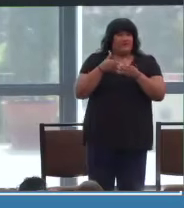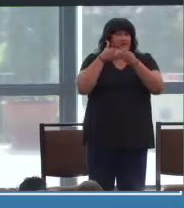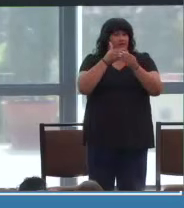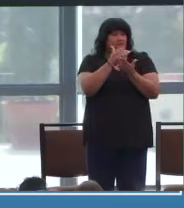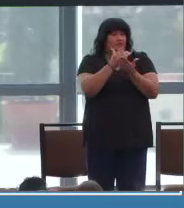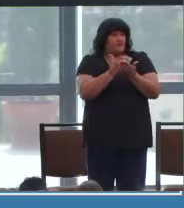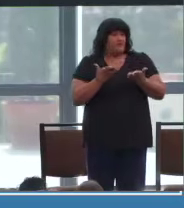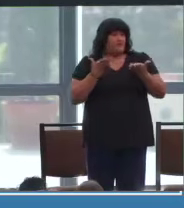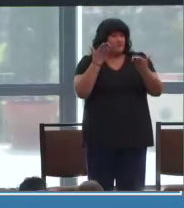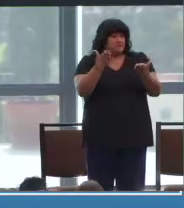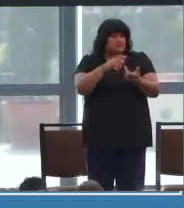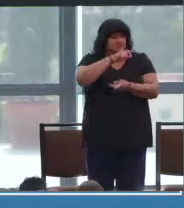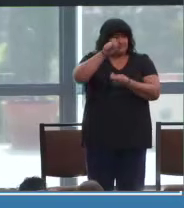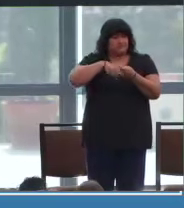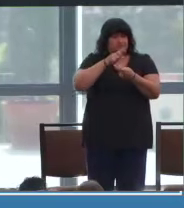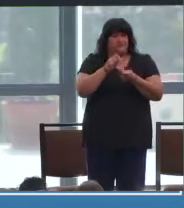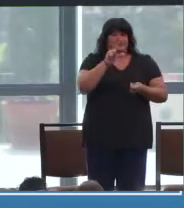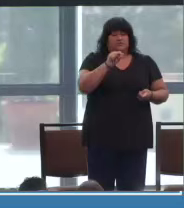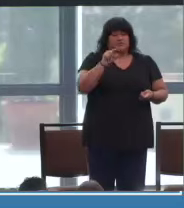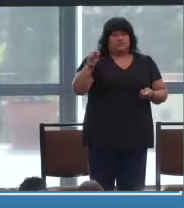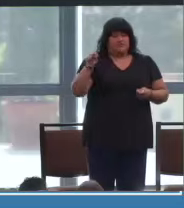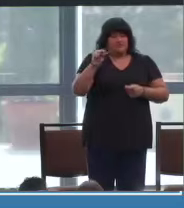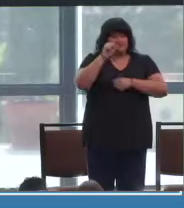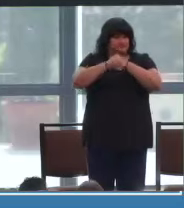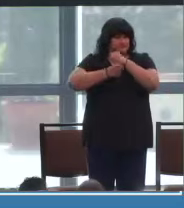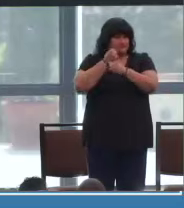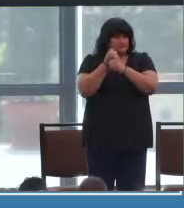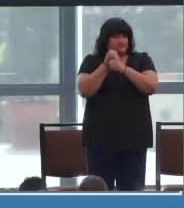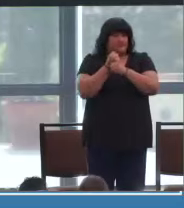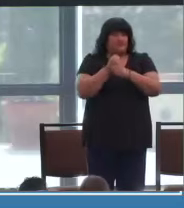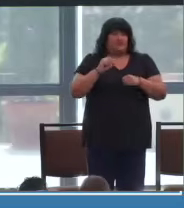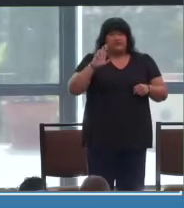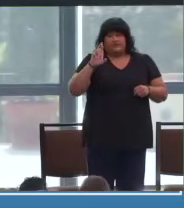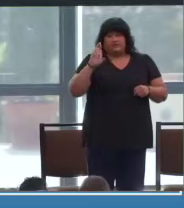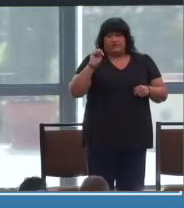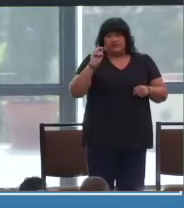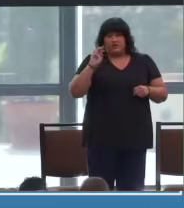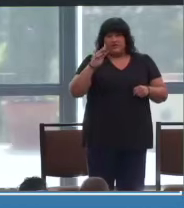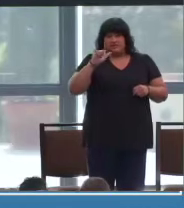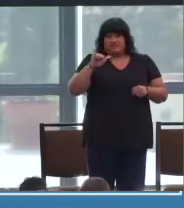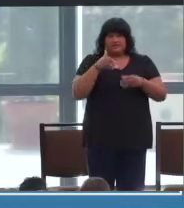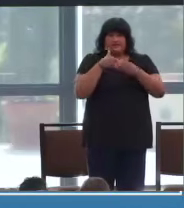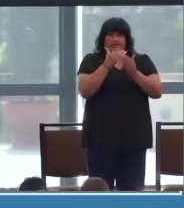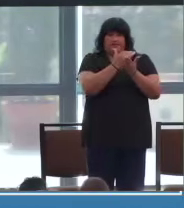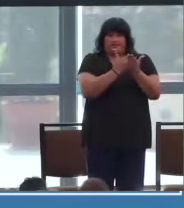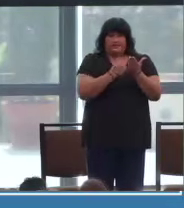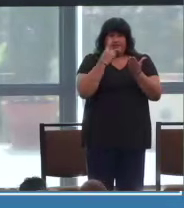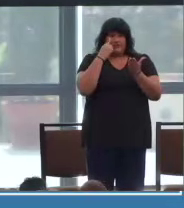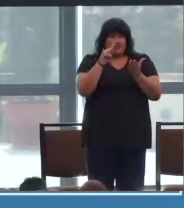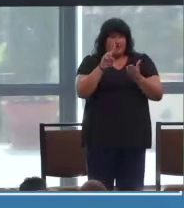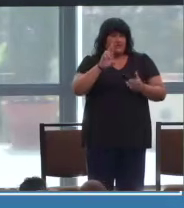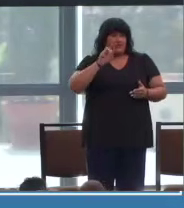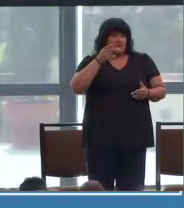recommendations, and in particular, the 2020 American College of Rheumatology guidelines for the management of reproductive health. So that